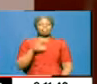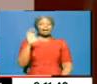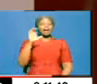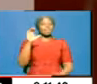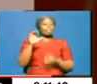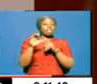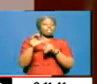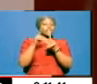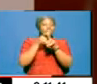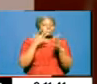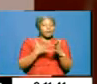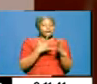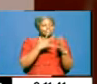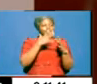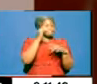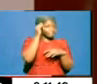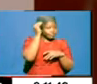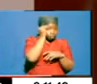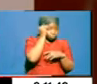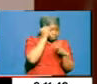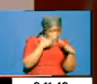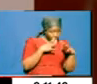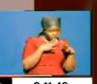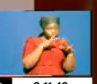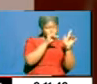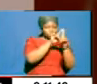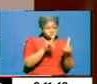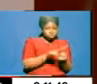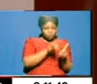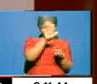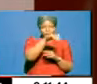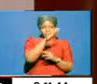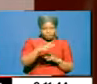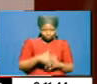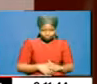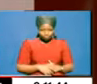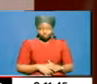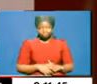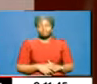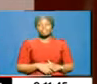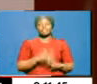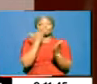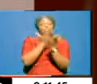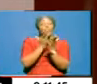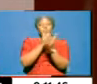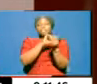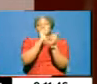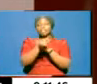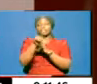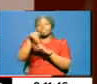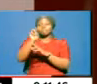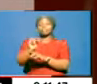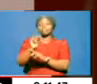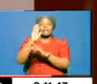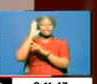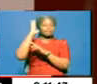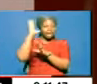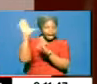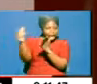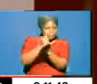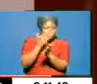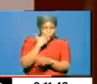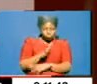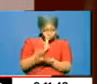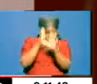from technocratic as well as Parliament. In the proposed changes, the Prime Minister is said to be appointed by the President from the